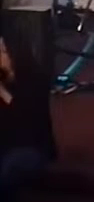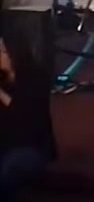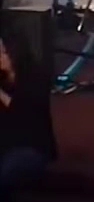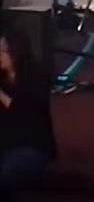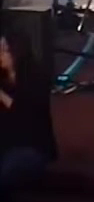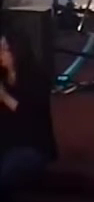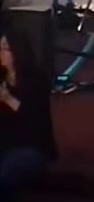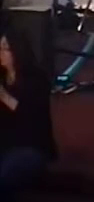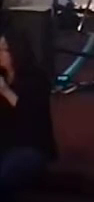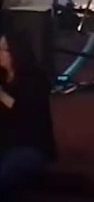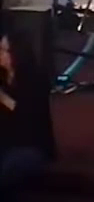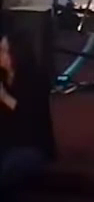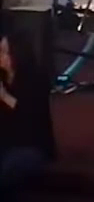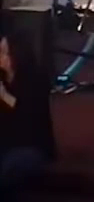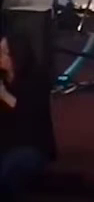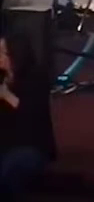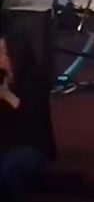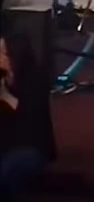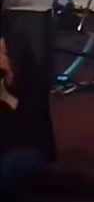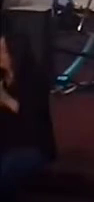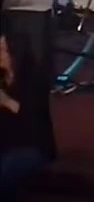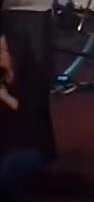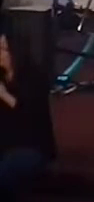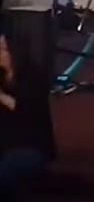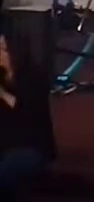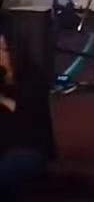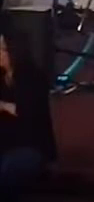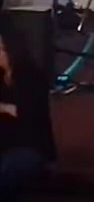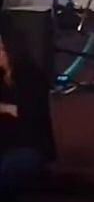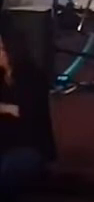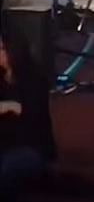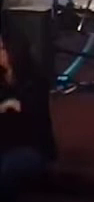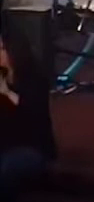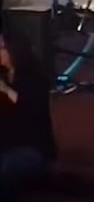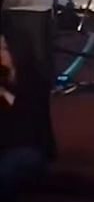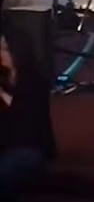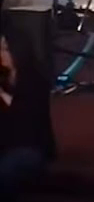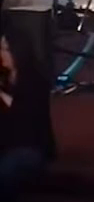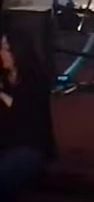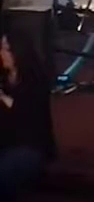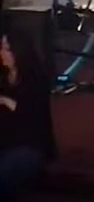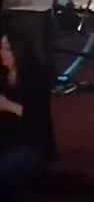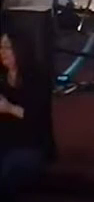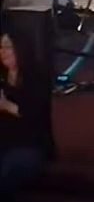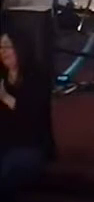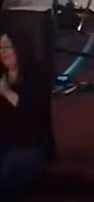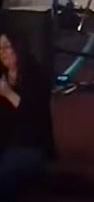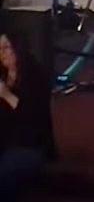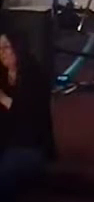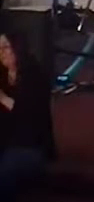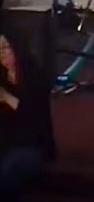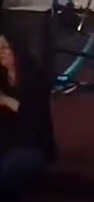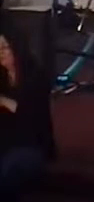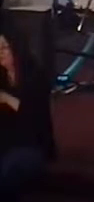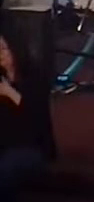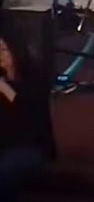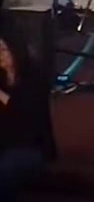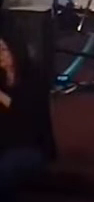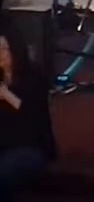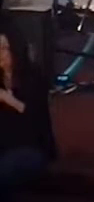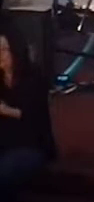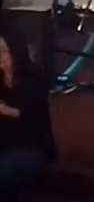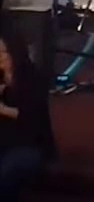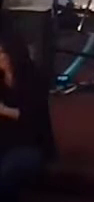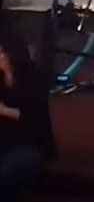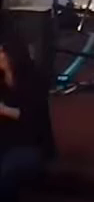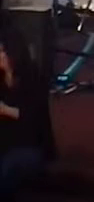end. Thank the person that takes the time to open up their home and sacrifice their time to help lead spiritually. Give thanks to them. I want you to